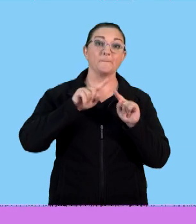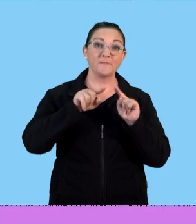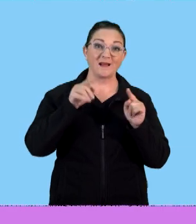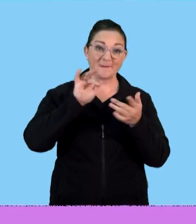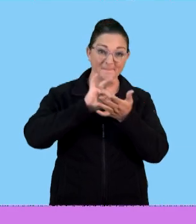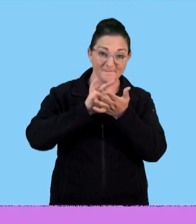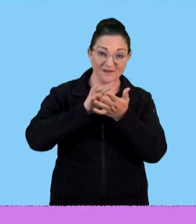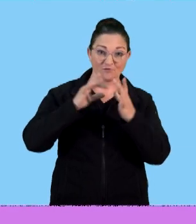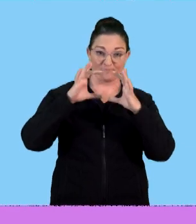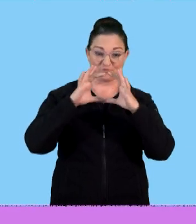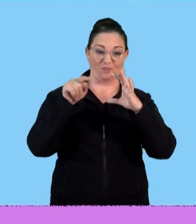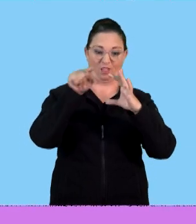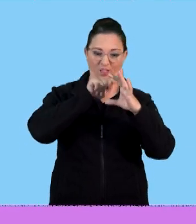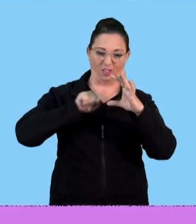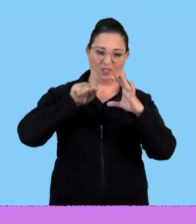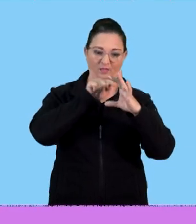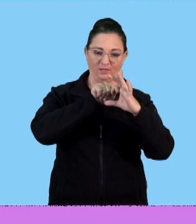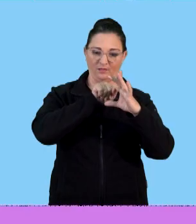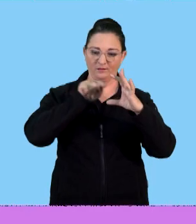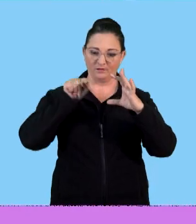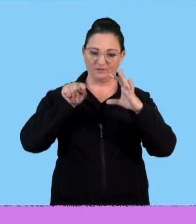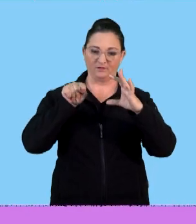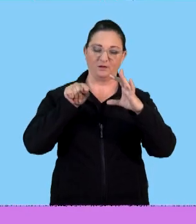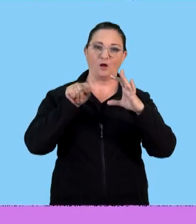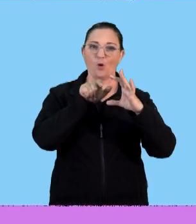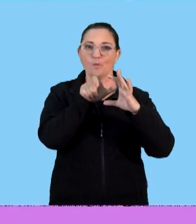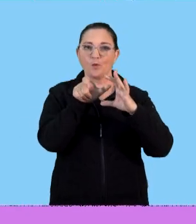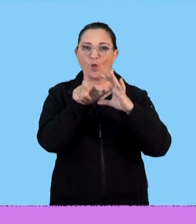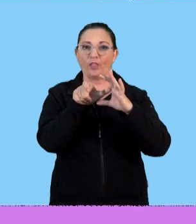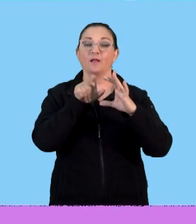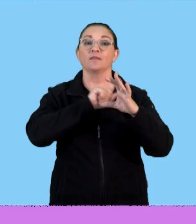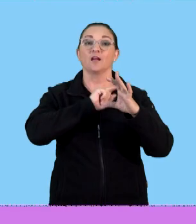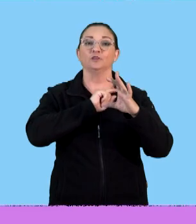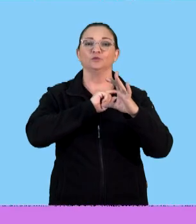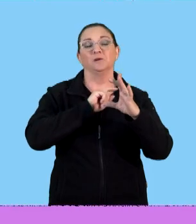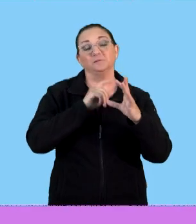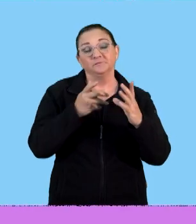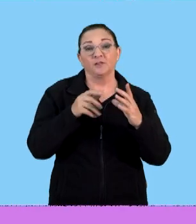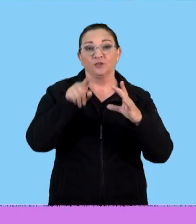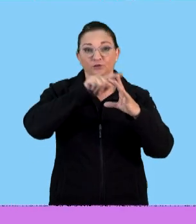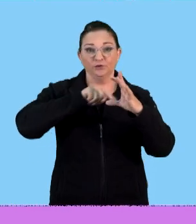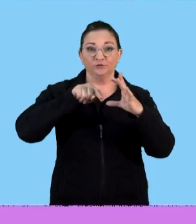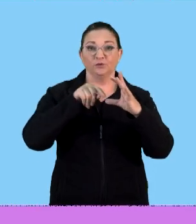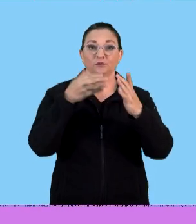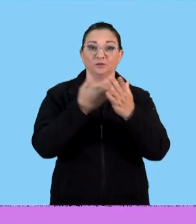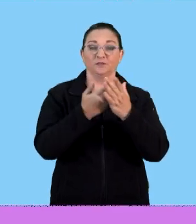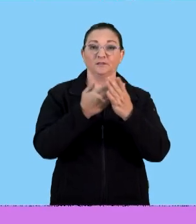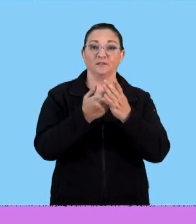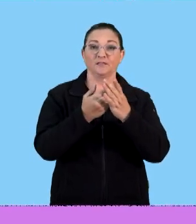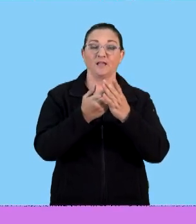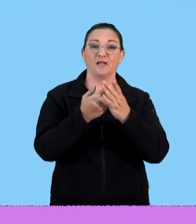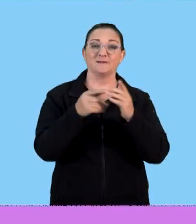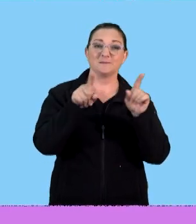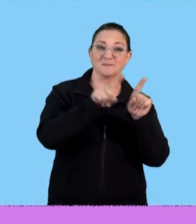center of a circle and touching the circle at both ends, thus dividing the circle into two equal